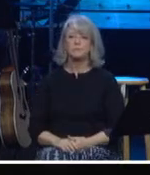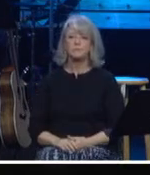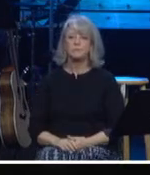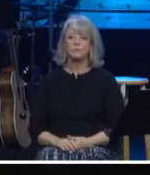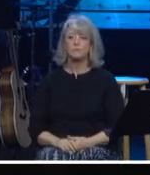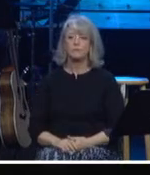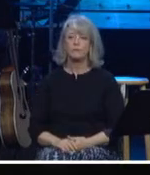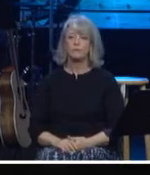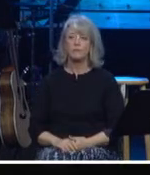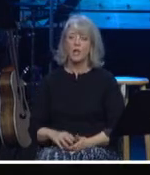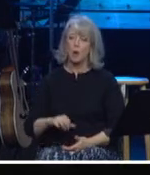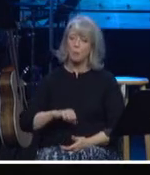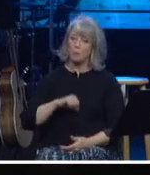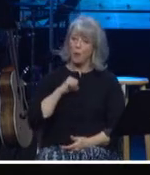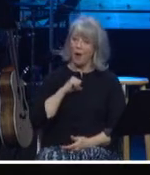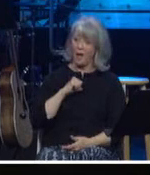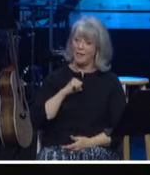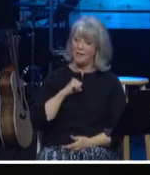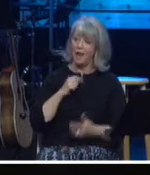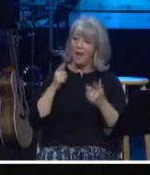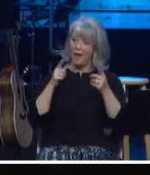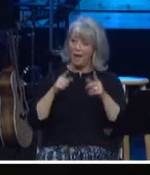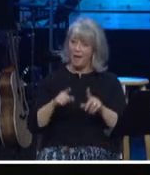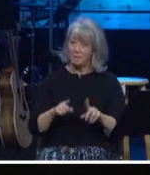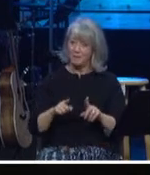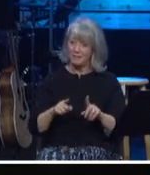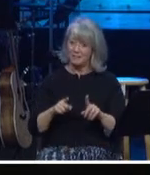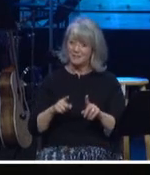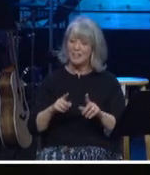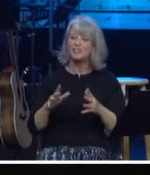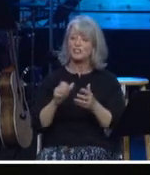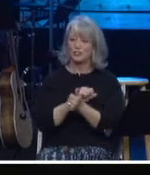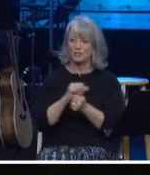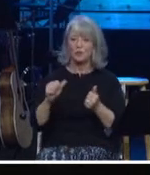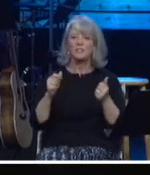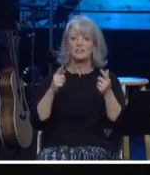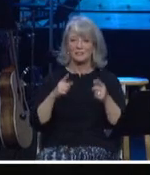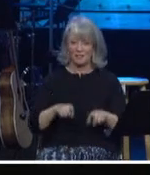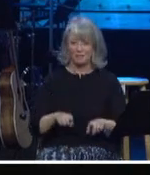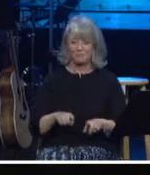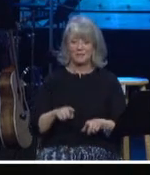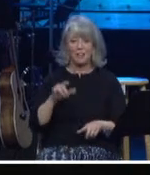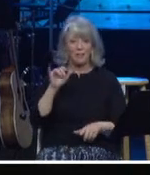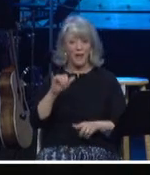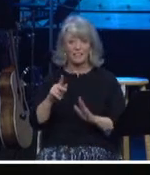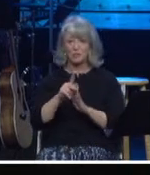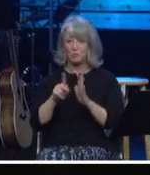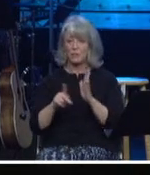What's the principle? Pride goes before what? Destruction. That's the principle.